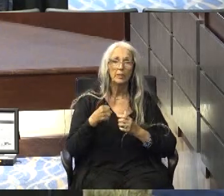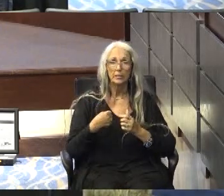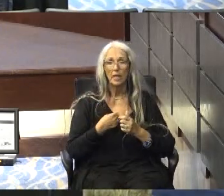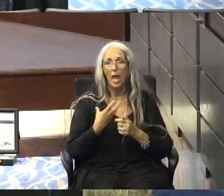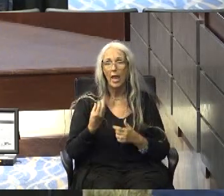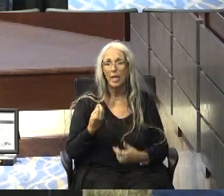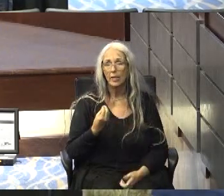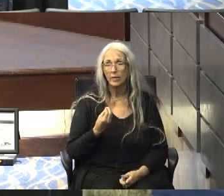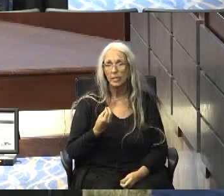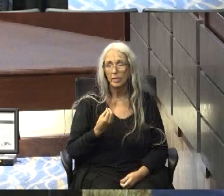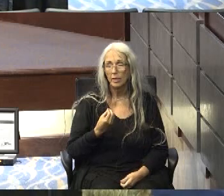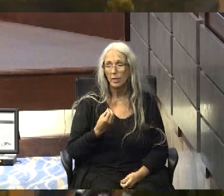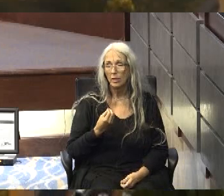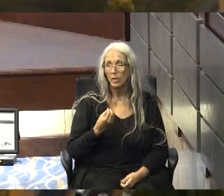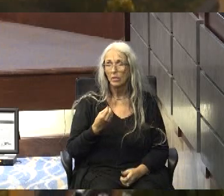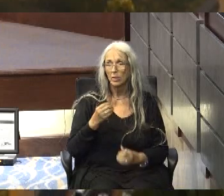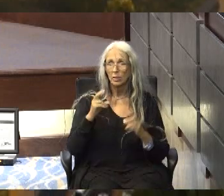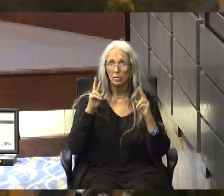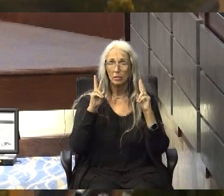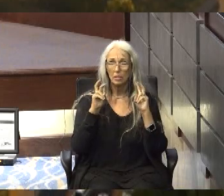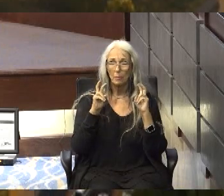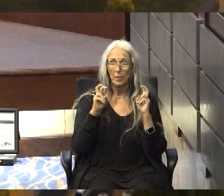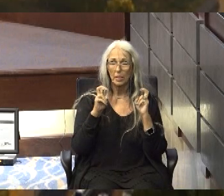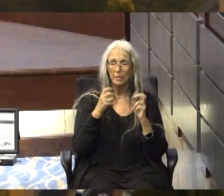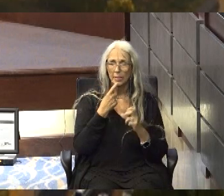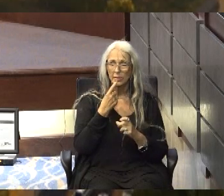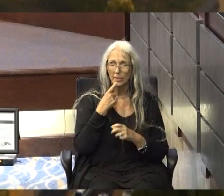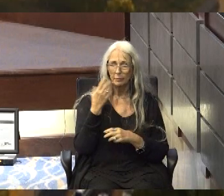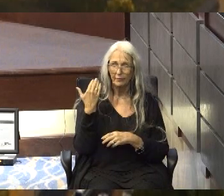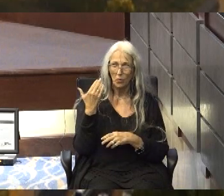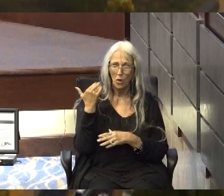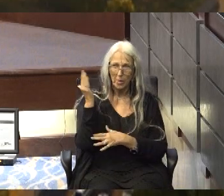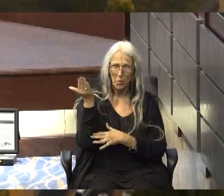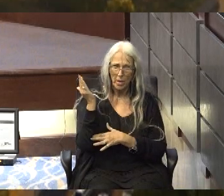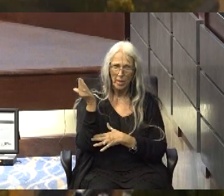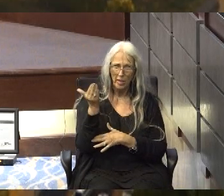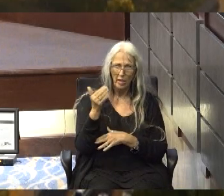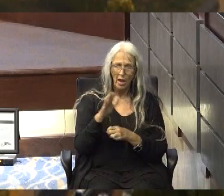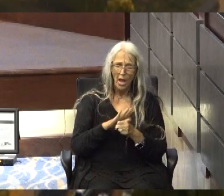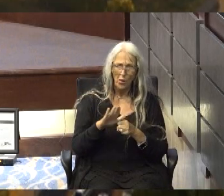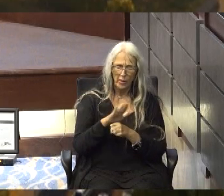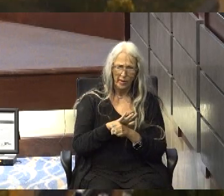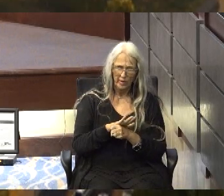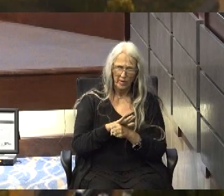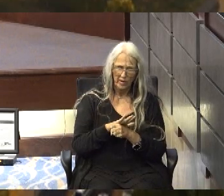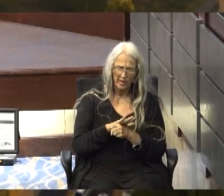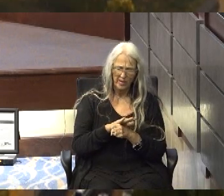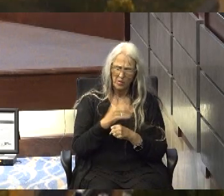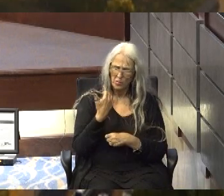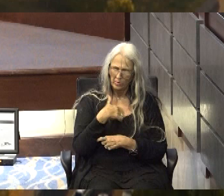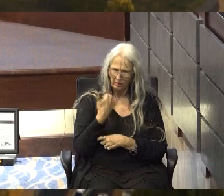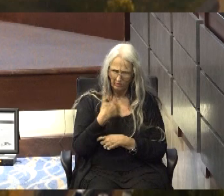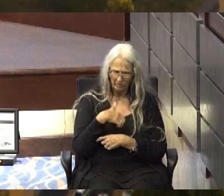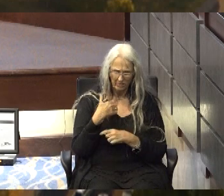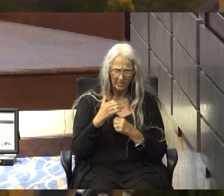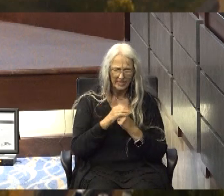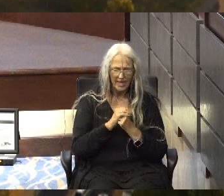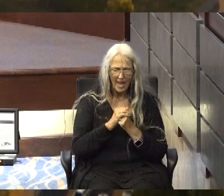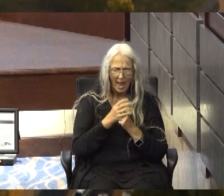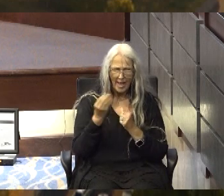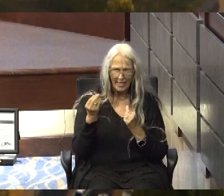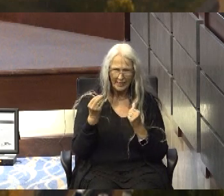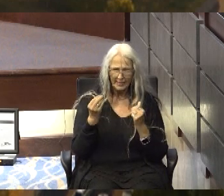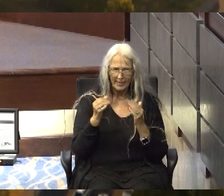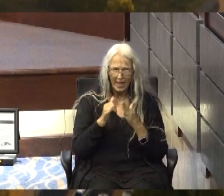So the topic has been raised earlier in the presentation, that the location itself is very dynamic and lends